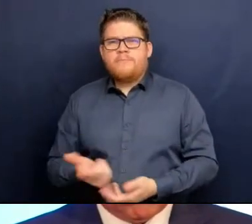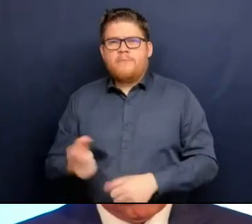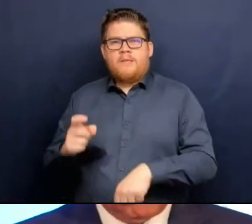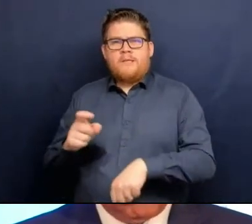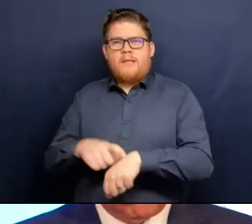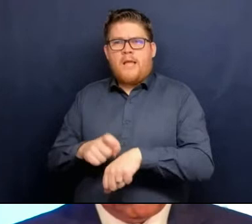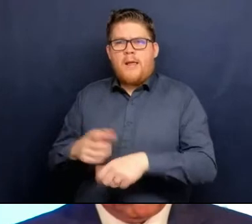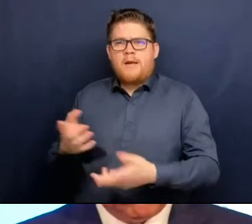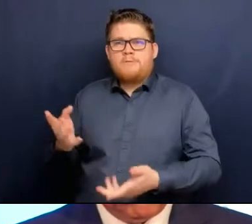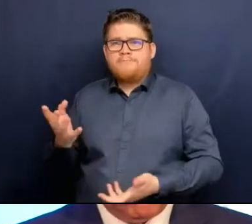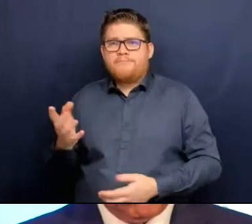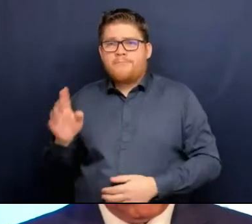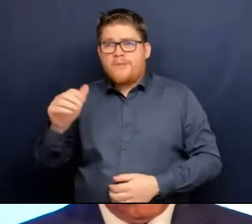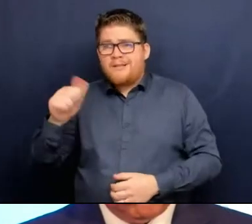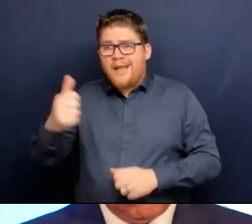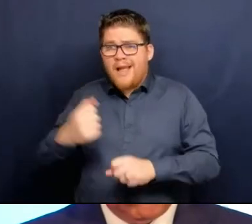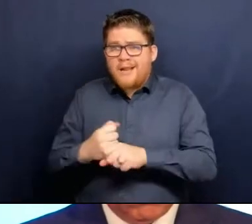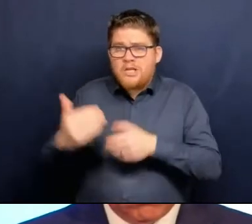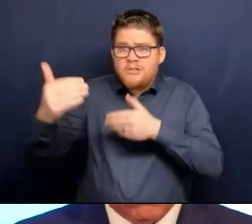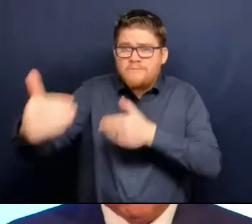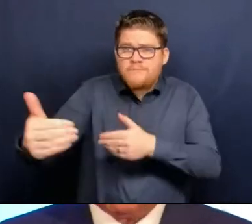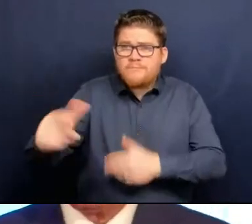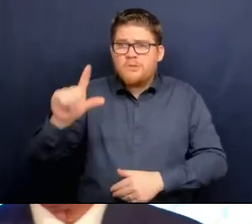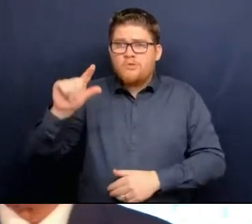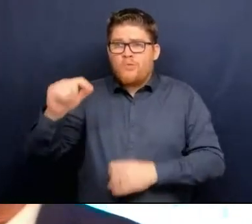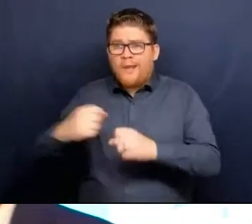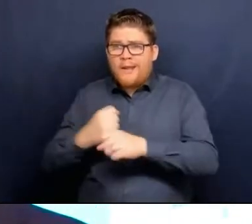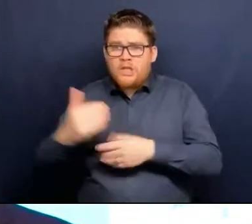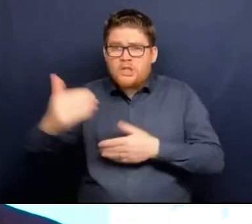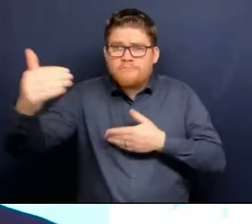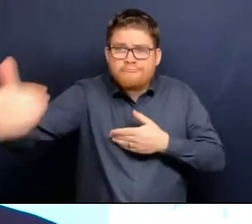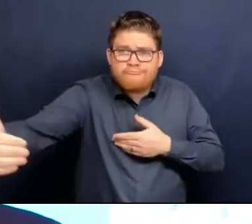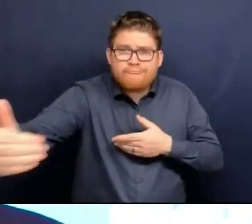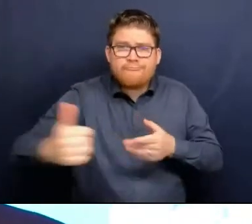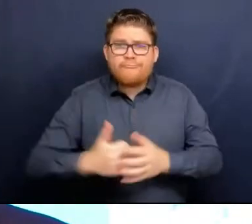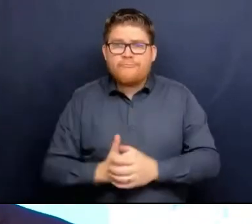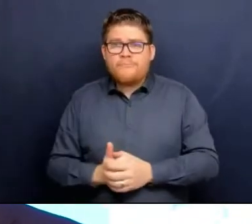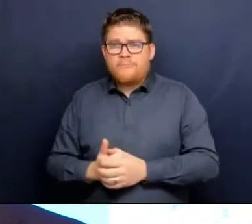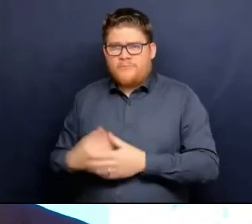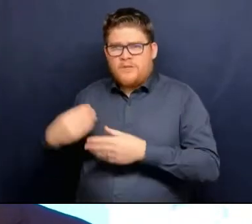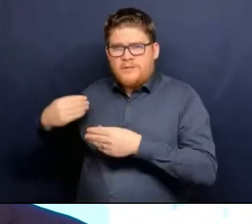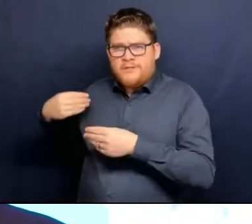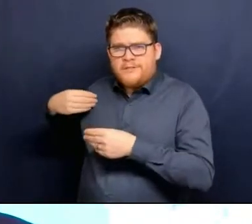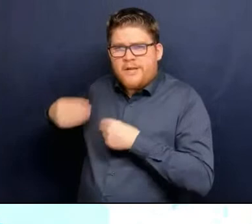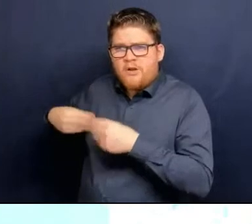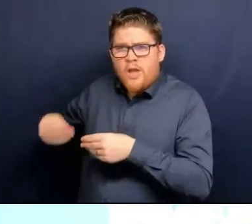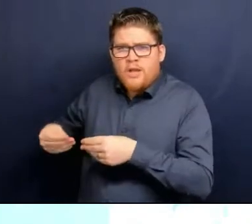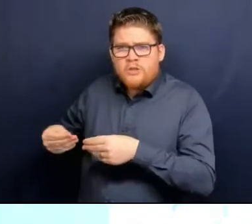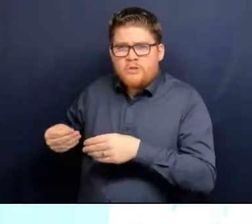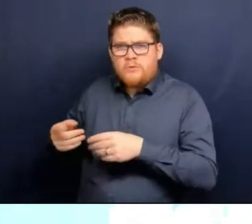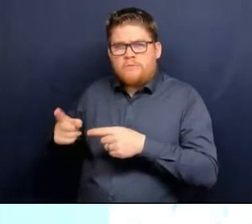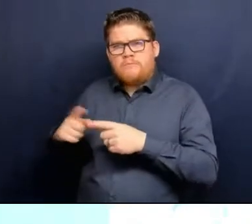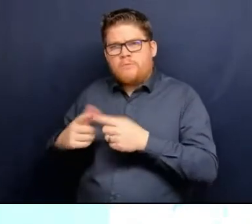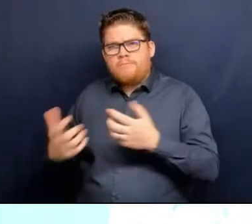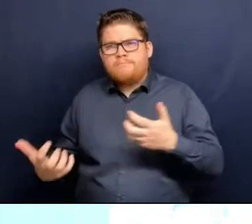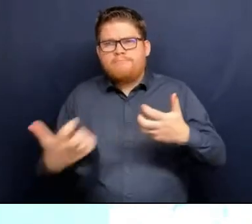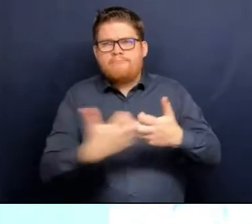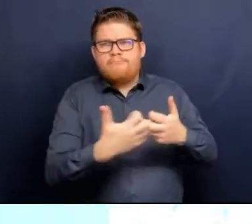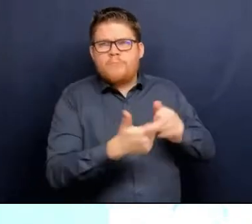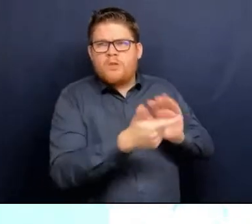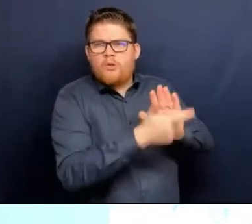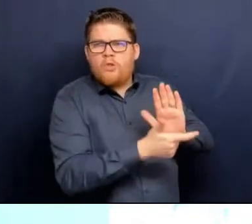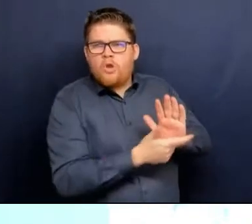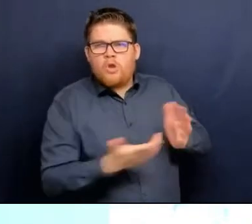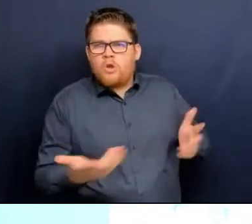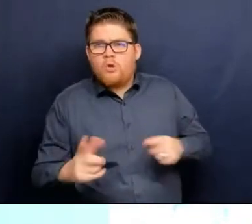at 10 years, 20 years, a generation from now? Could anyone speak to that? As we said earlier, you know, some of